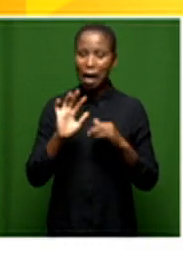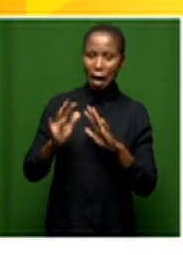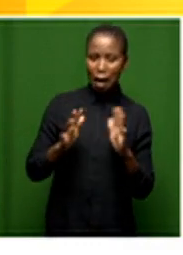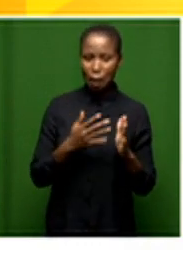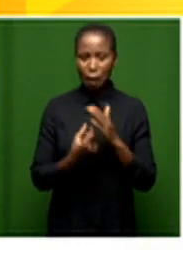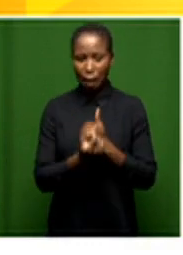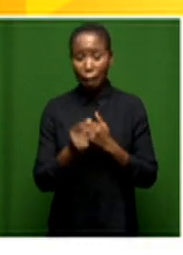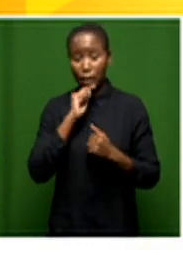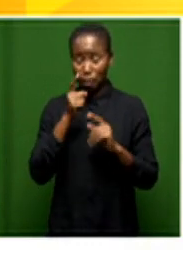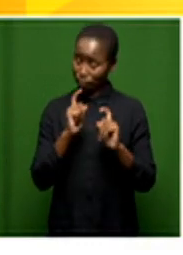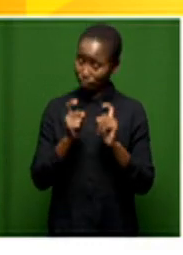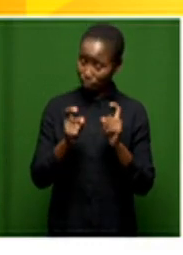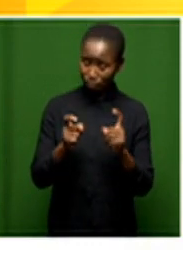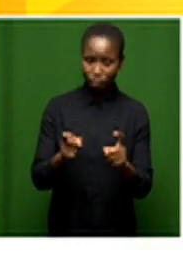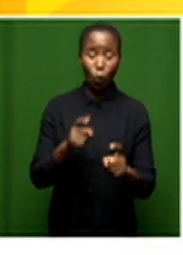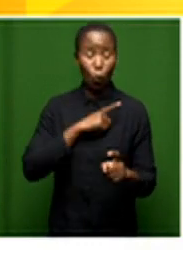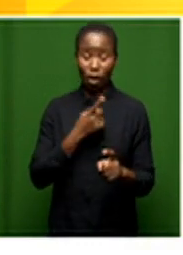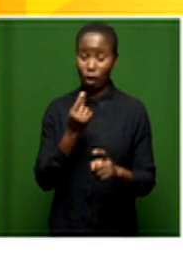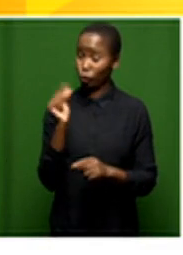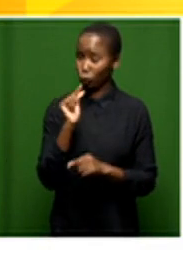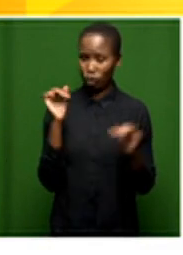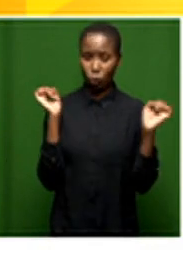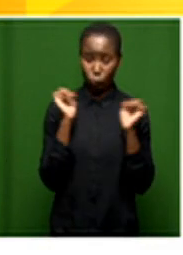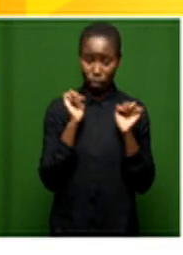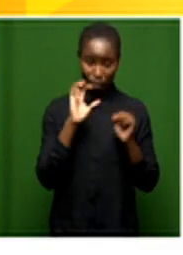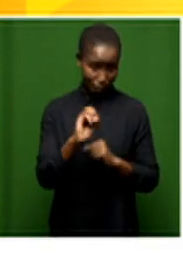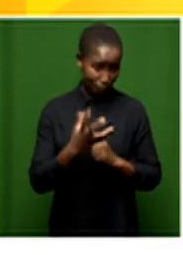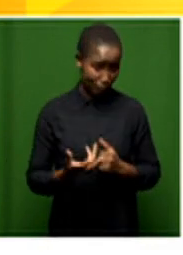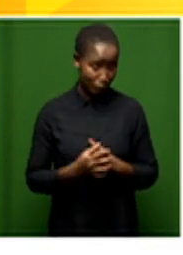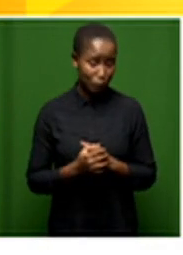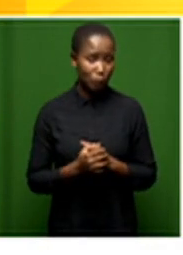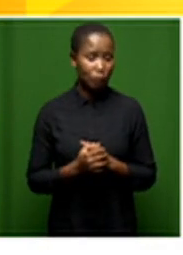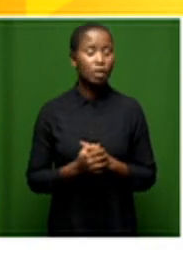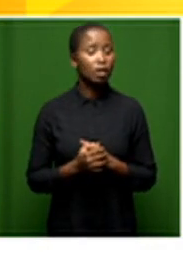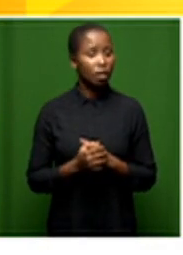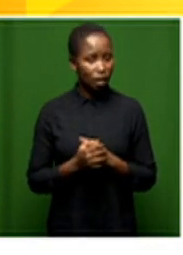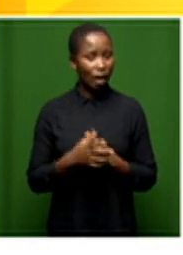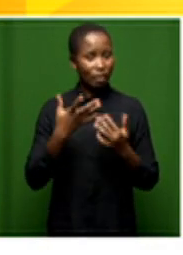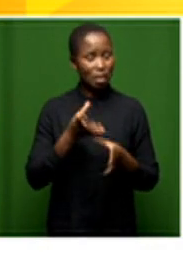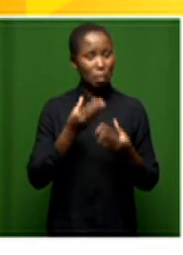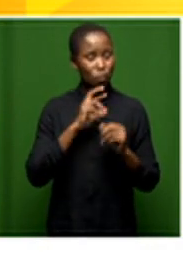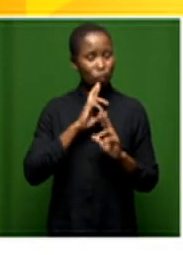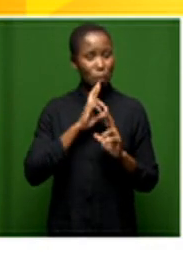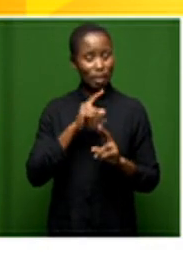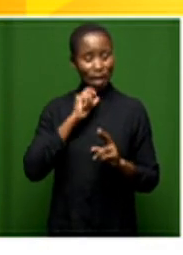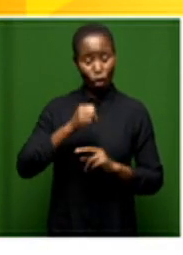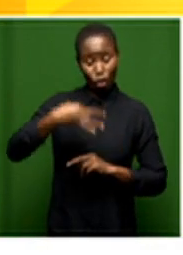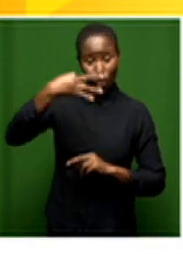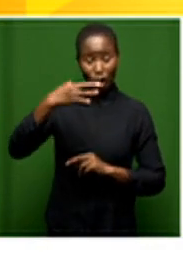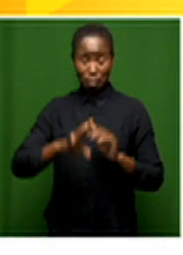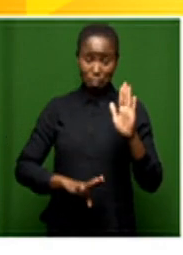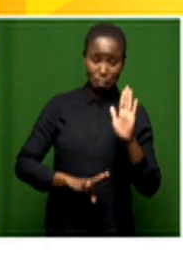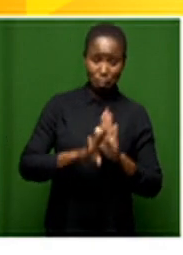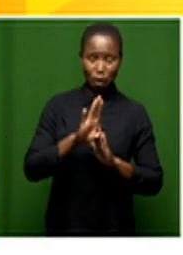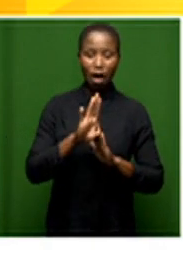maybe a little bit faster as we move into these winter months. But there have been reports that this third wave could be more